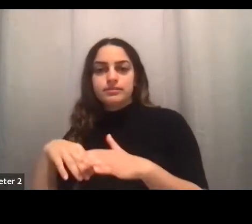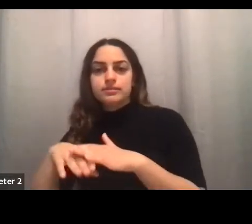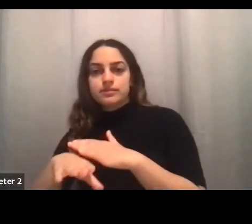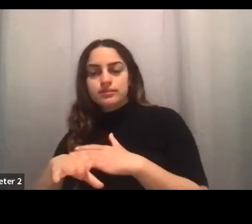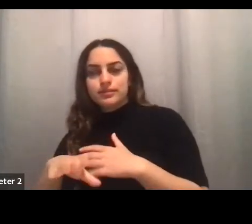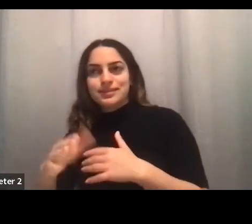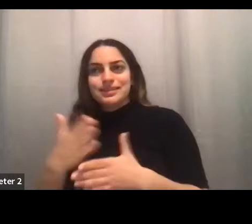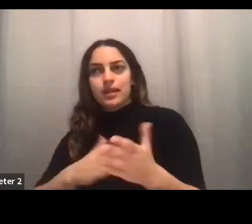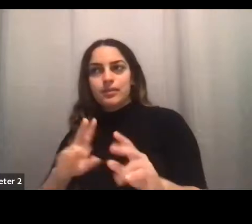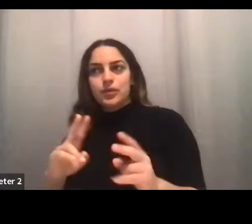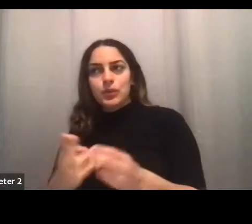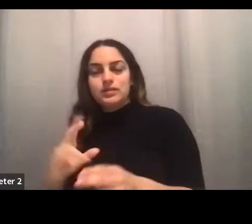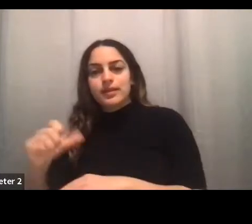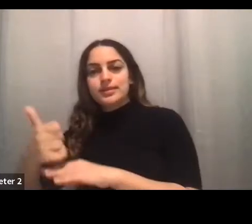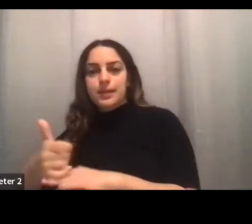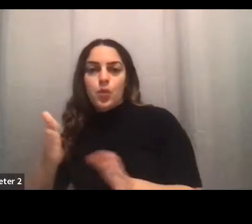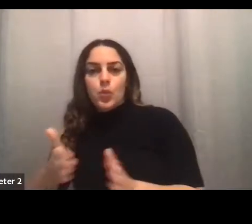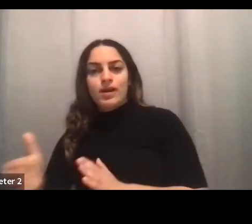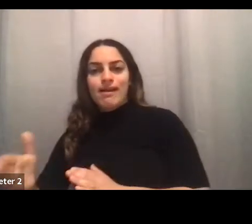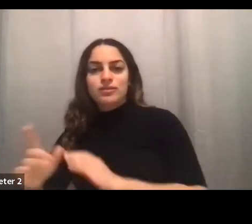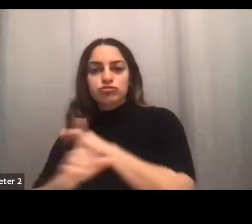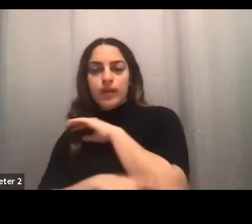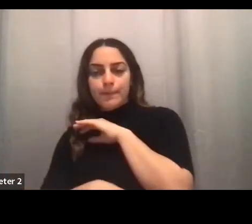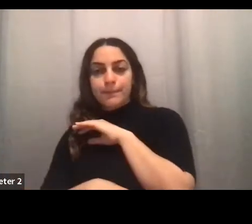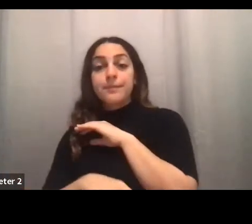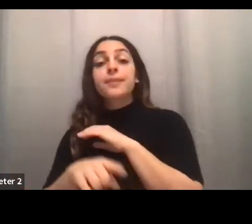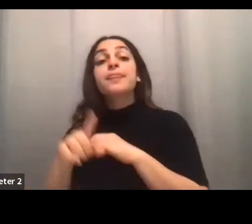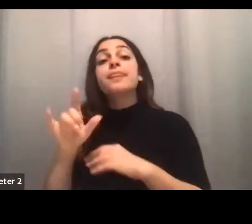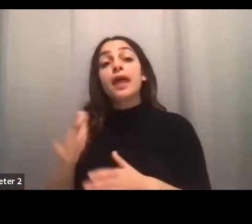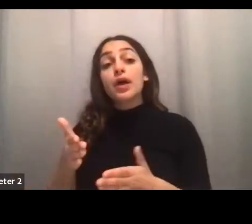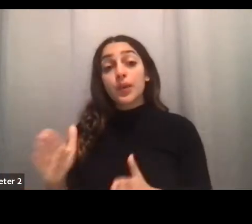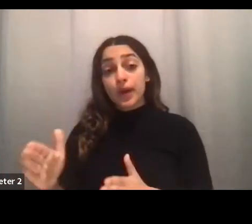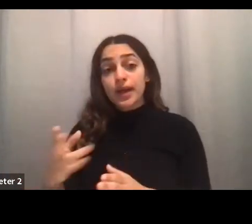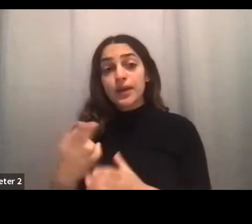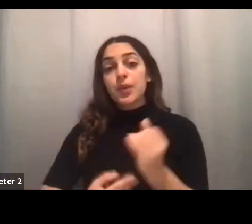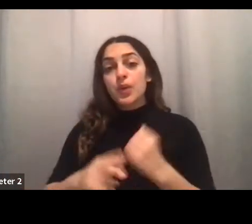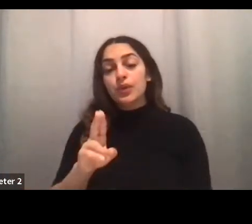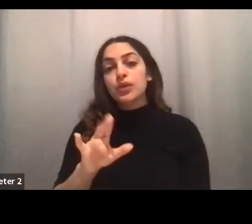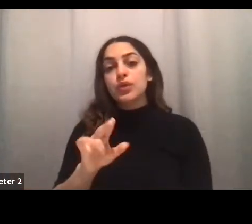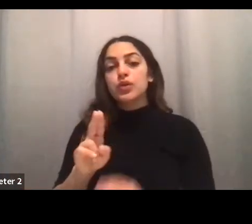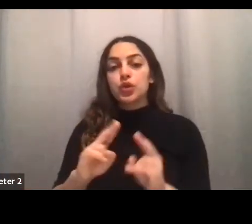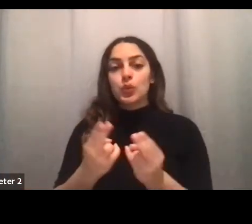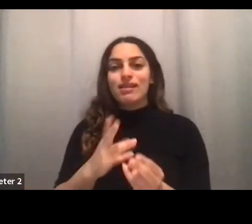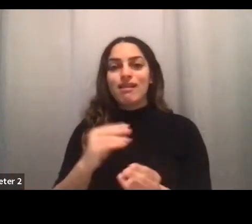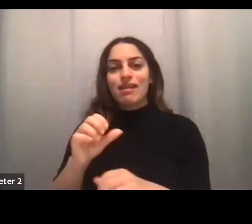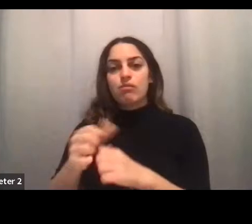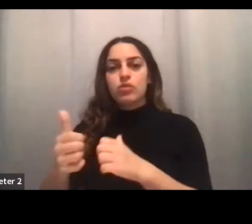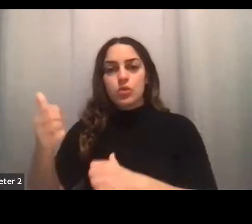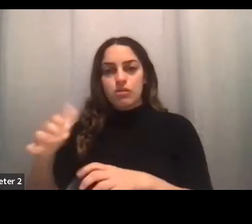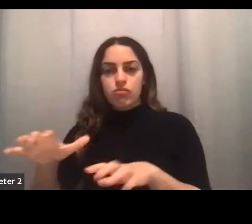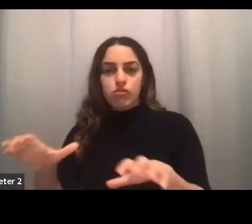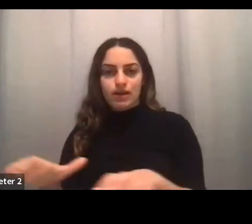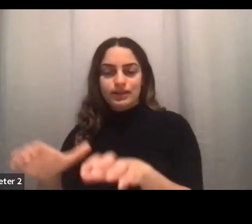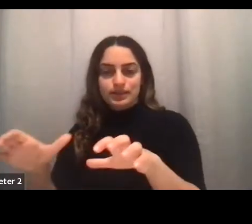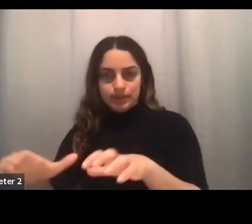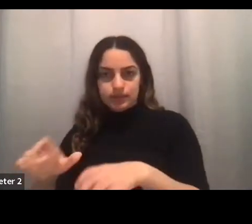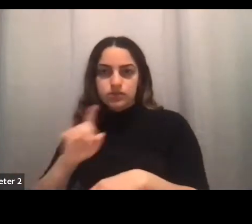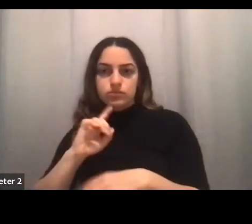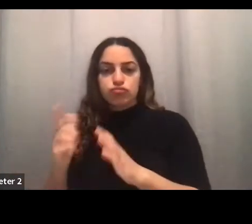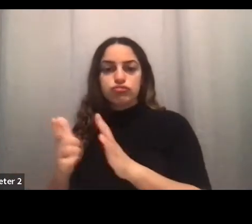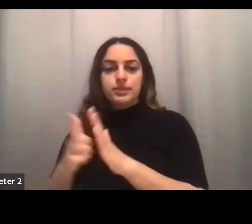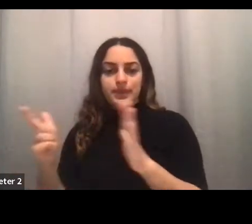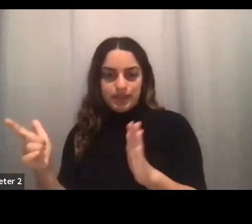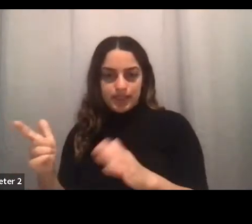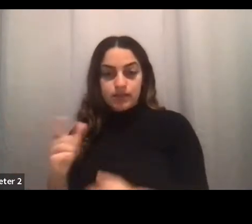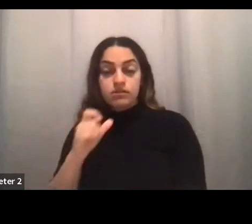crime in this way both union and employer practices effectively prohibited non-white and women not on